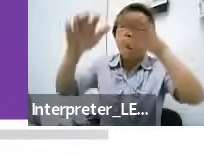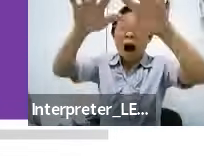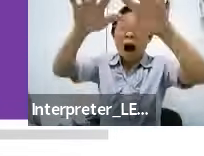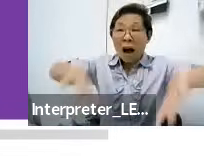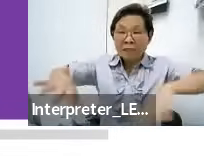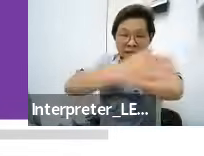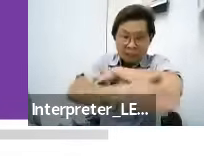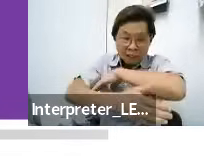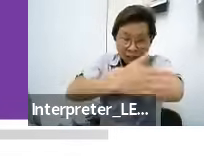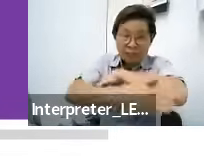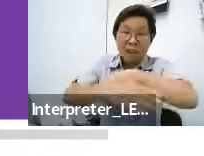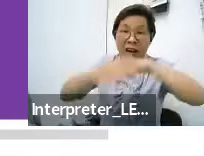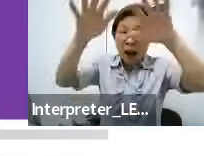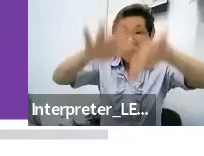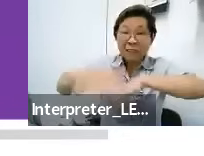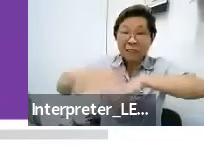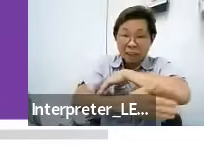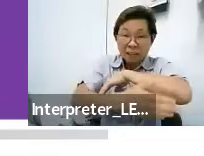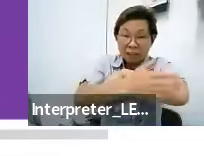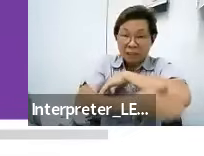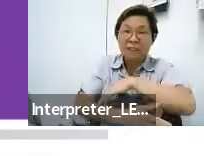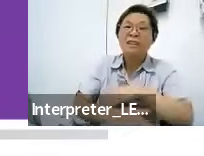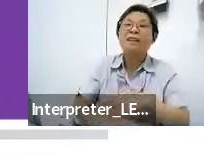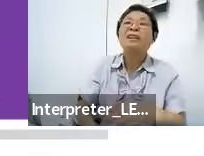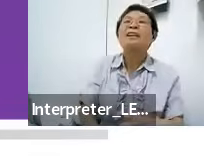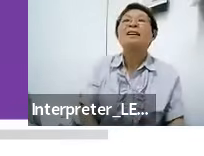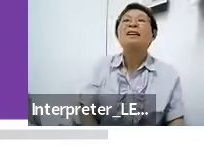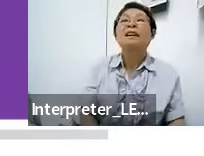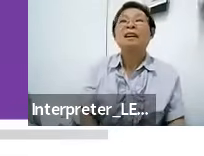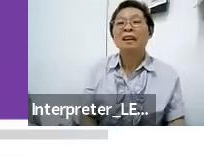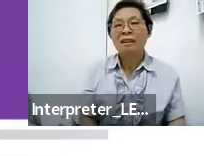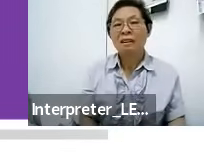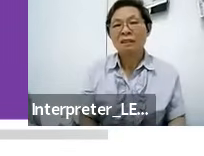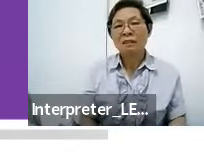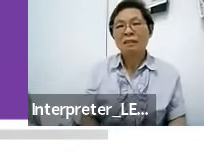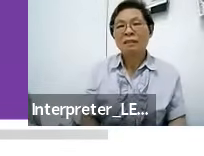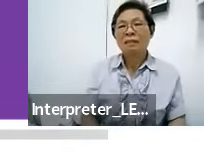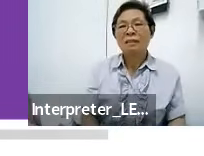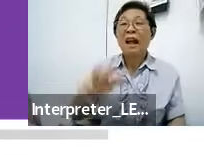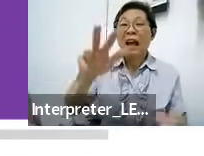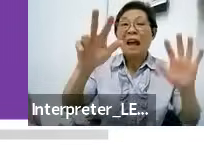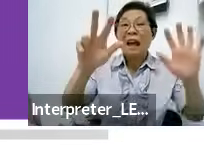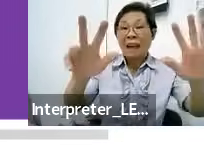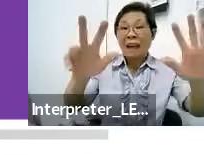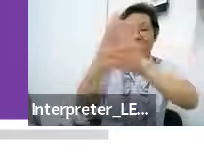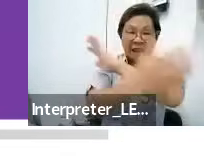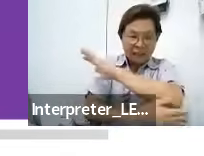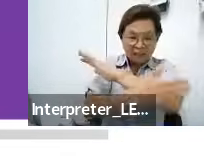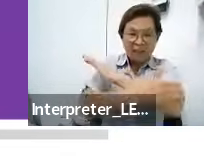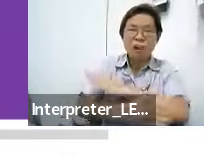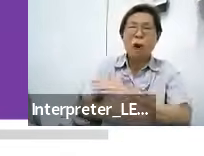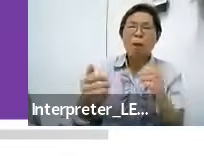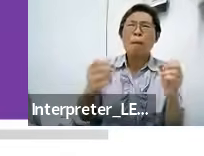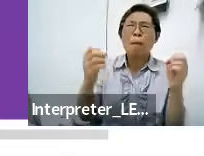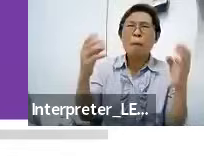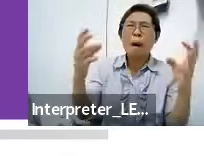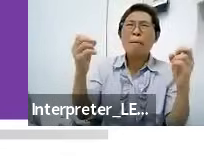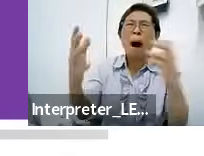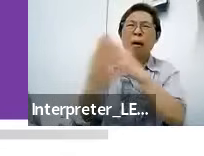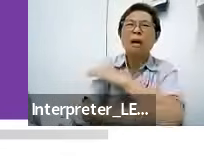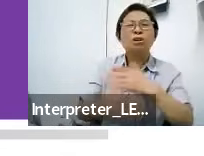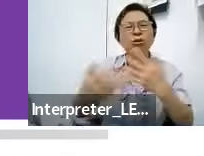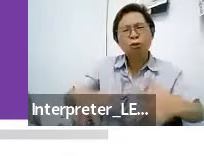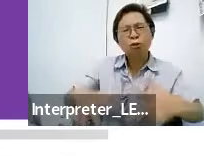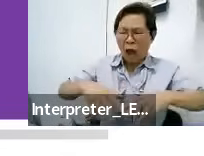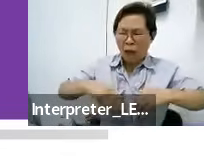10 countries, and East Asia country, there are 8 countries. And most of these countries have embraced this